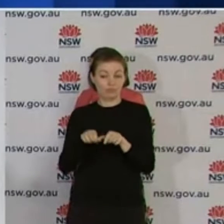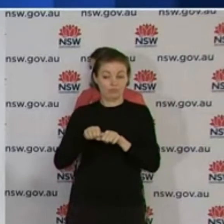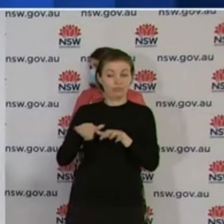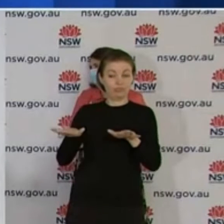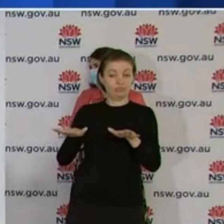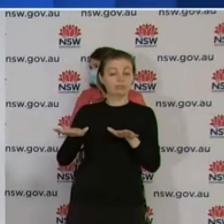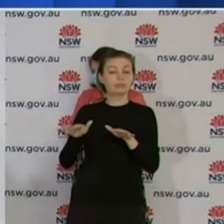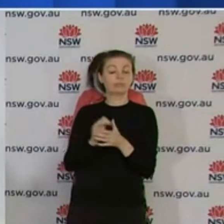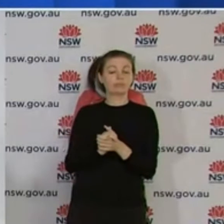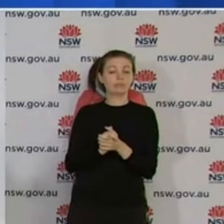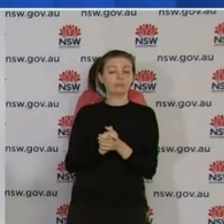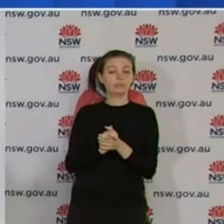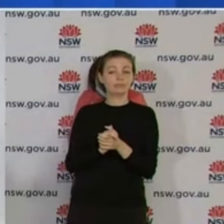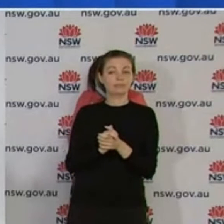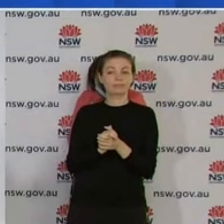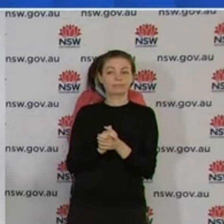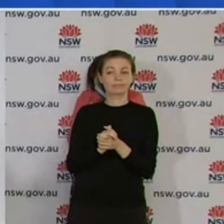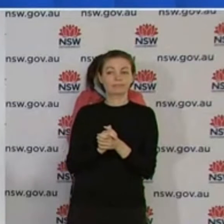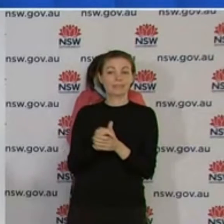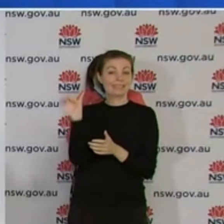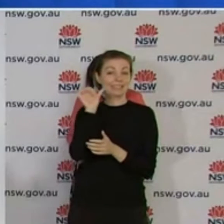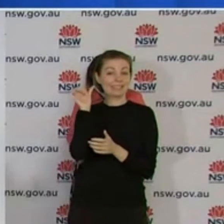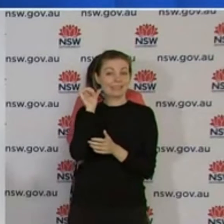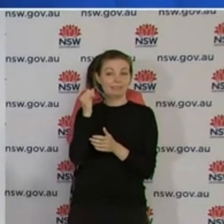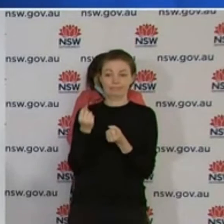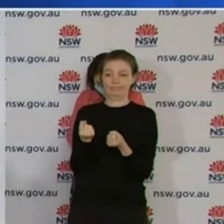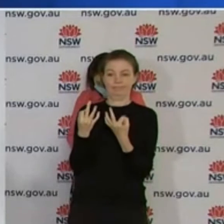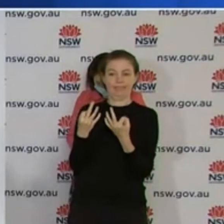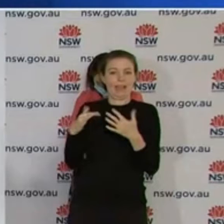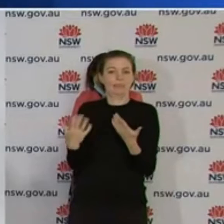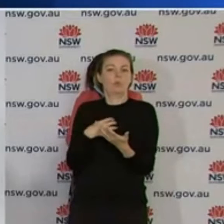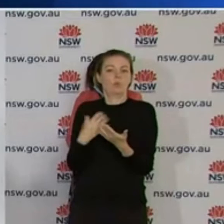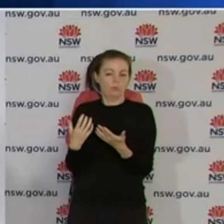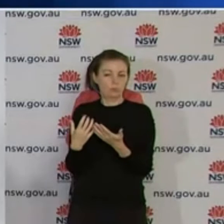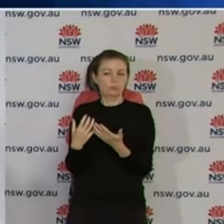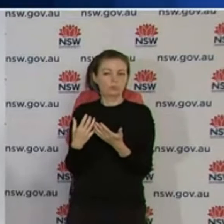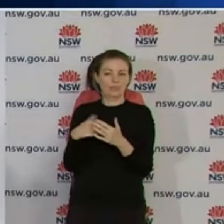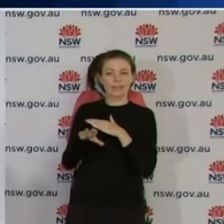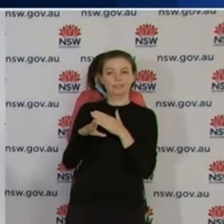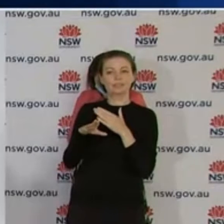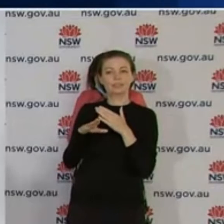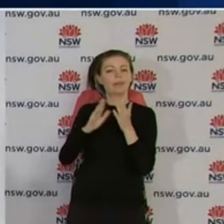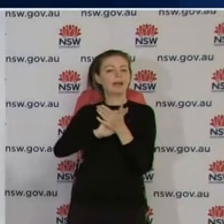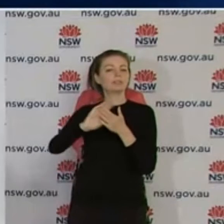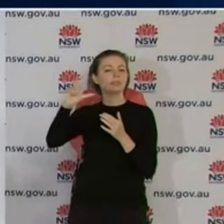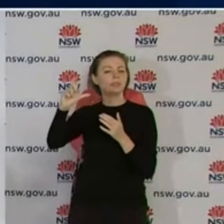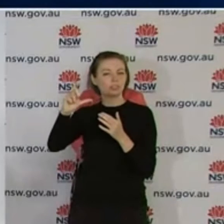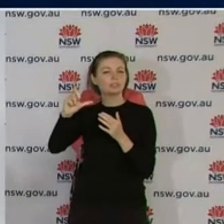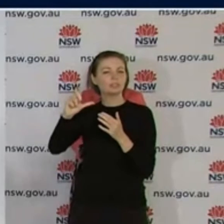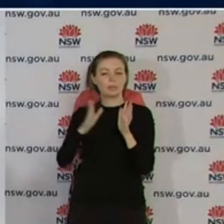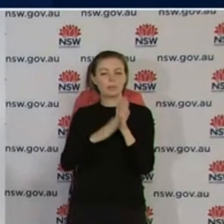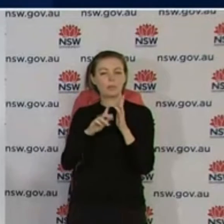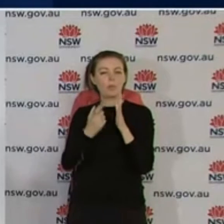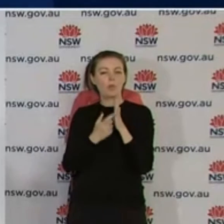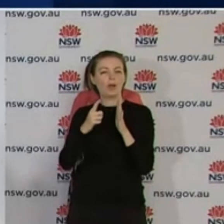there are pleasingly no additional cases of COVID-19 identified across the 3 social housing buildings in Moorhead